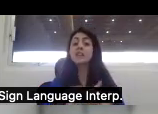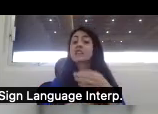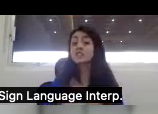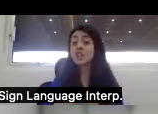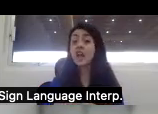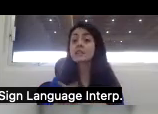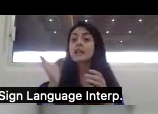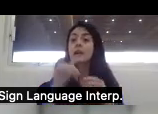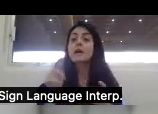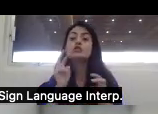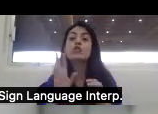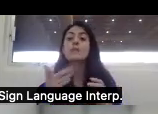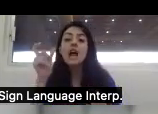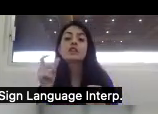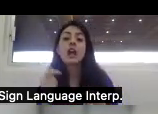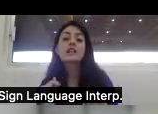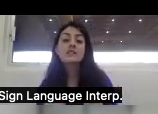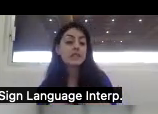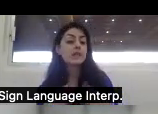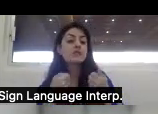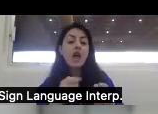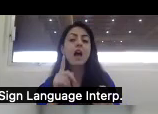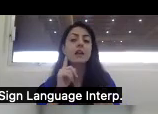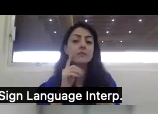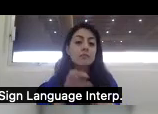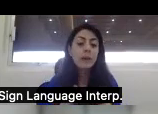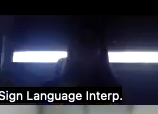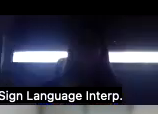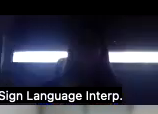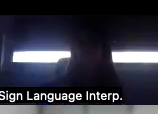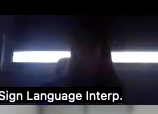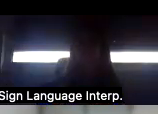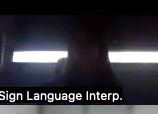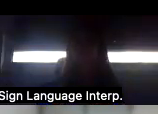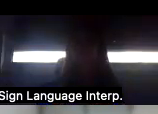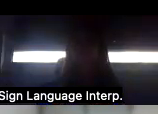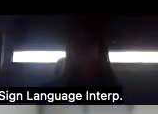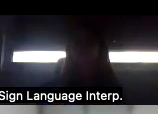the region, in countries such as Egypt, Jordan, and go back here, if you look at Palestine,